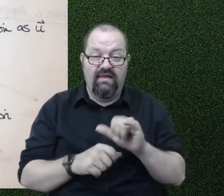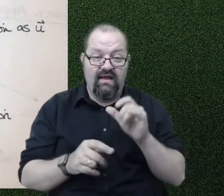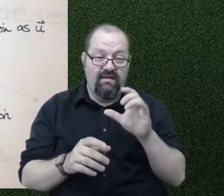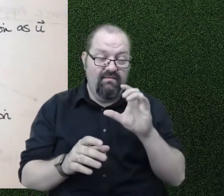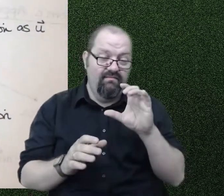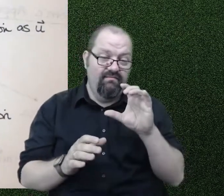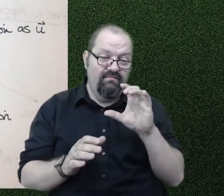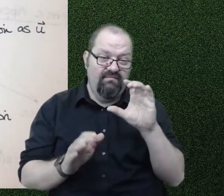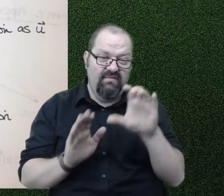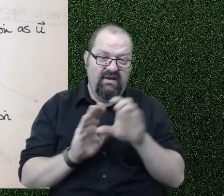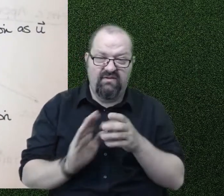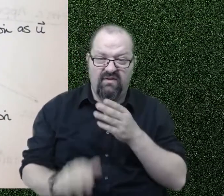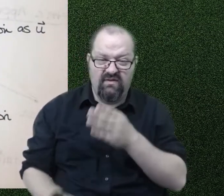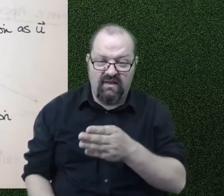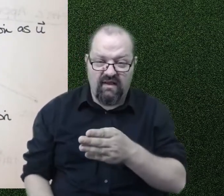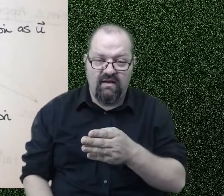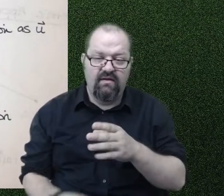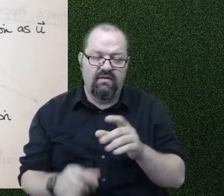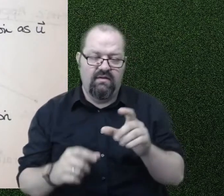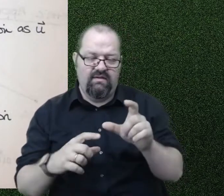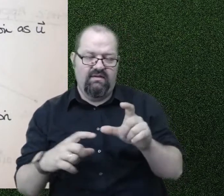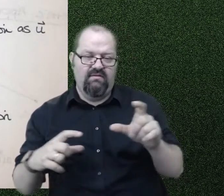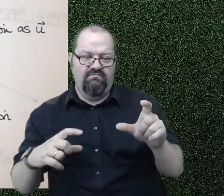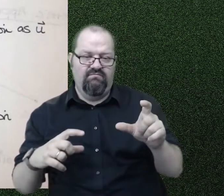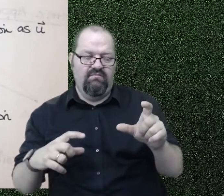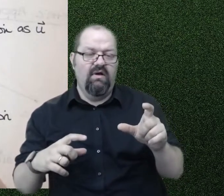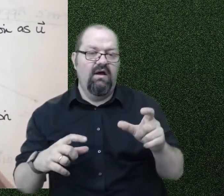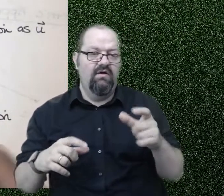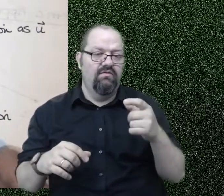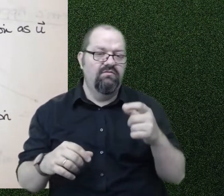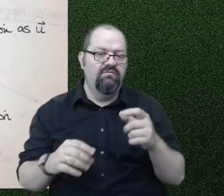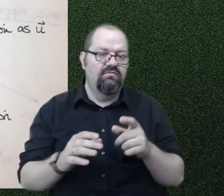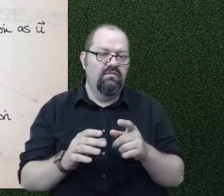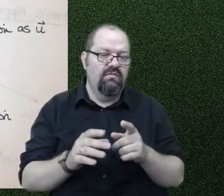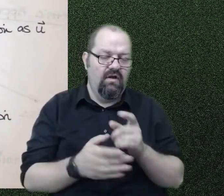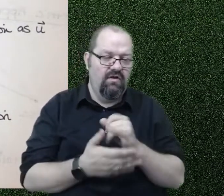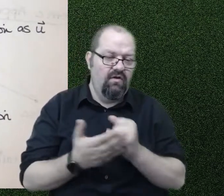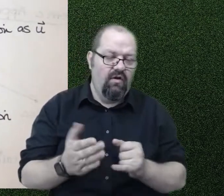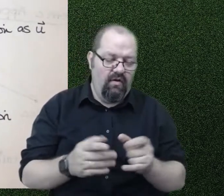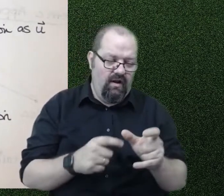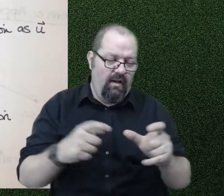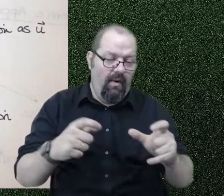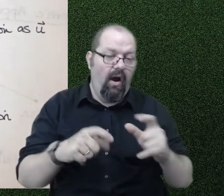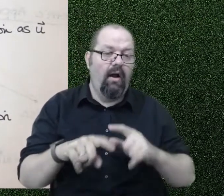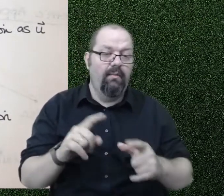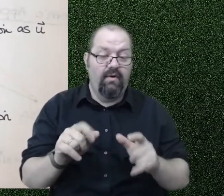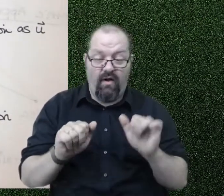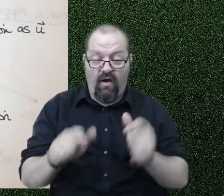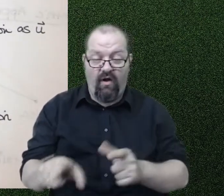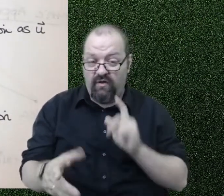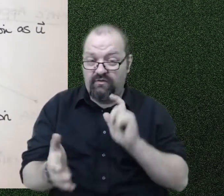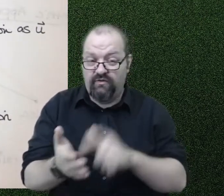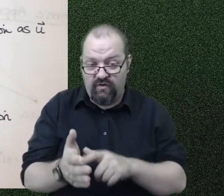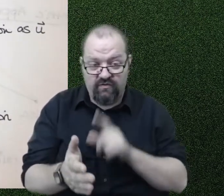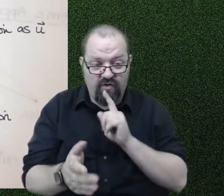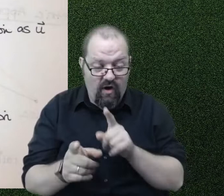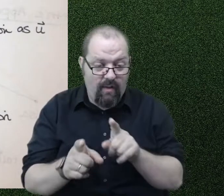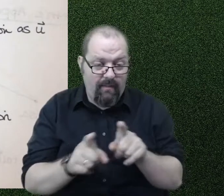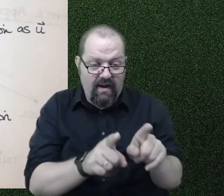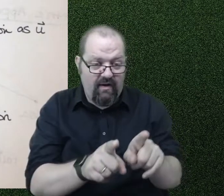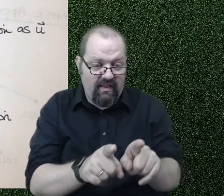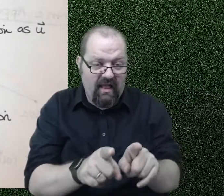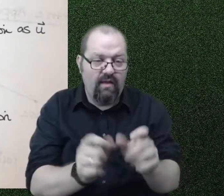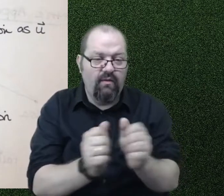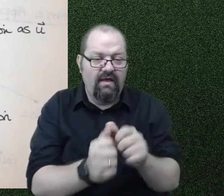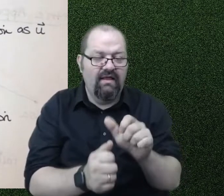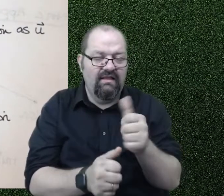apart from each other so they had different initial points, all of these guys are parallel to each other. I take a vector and I multiply it by